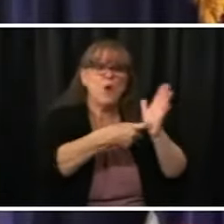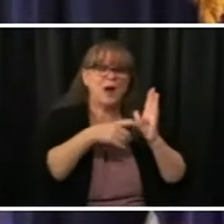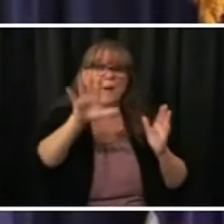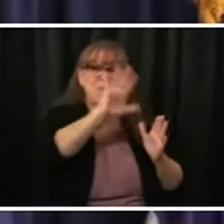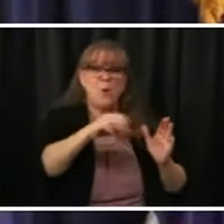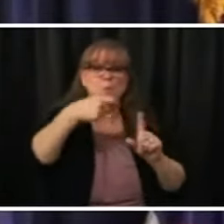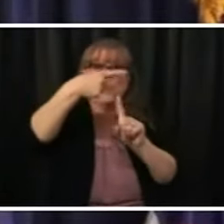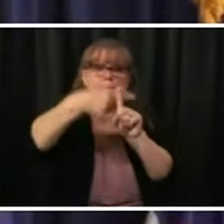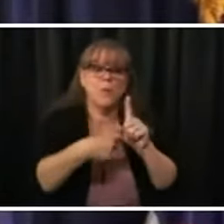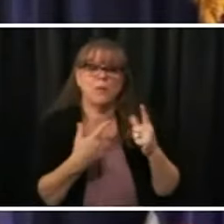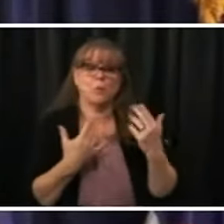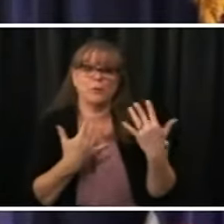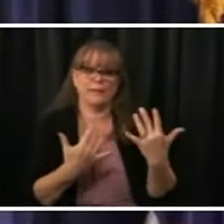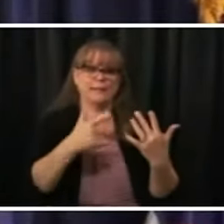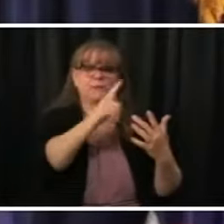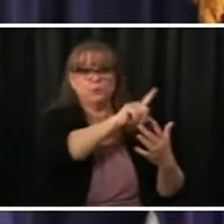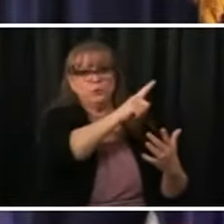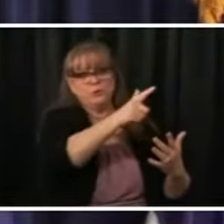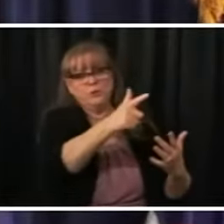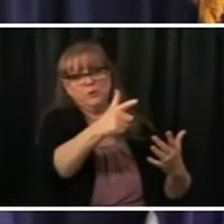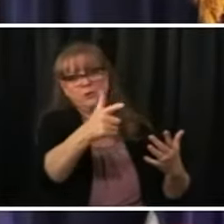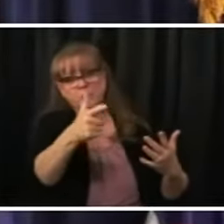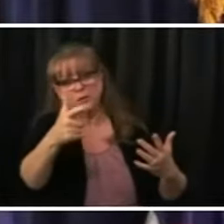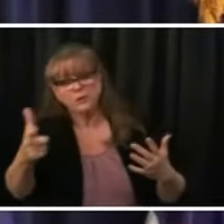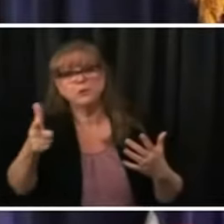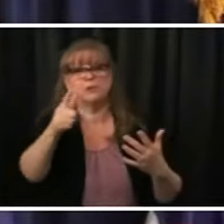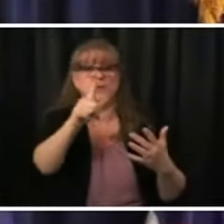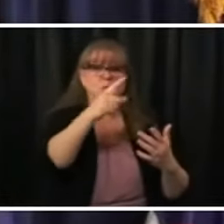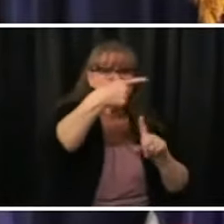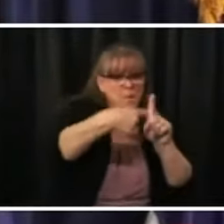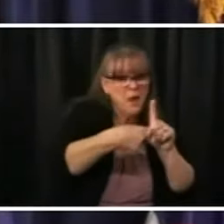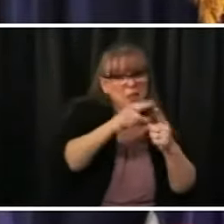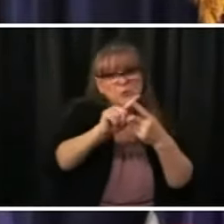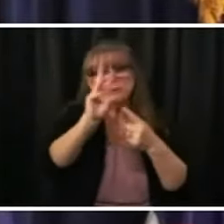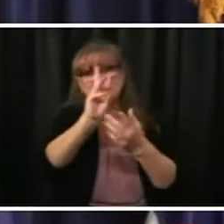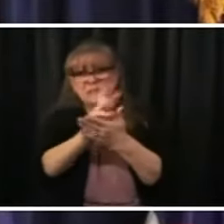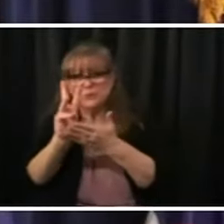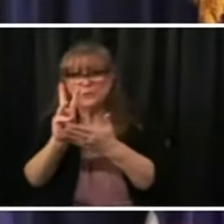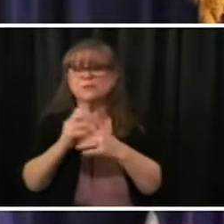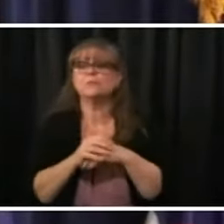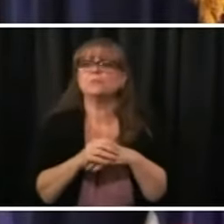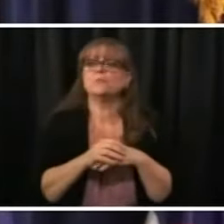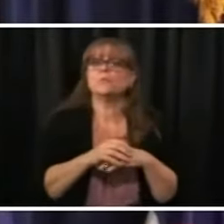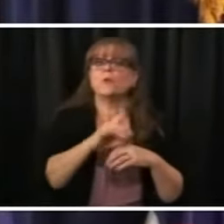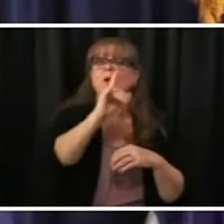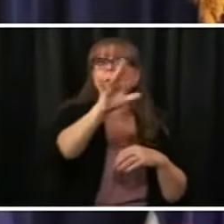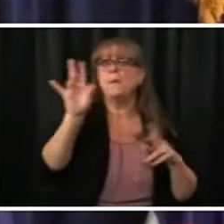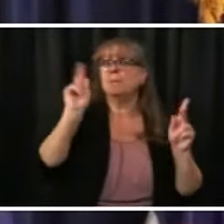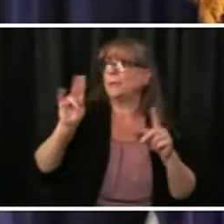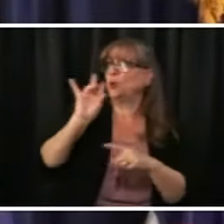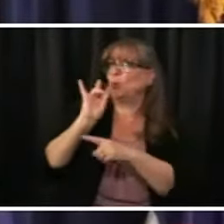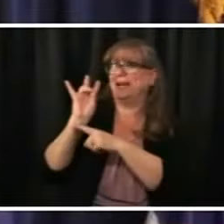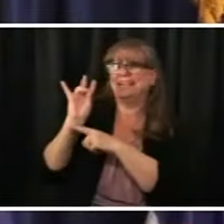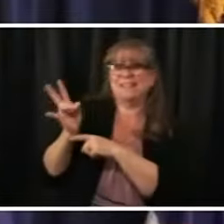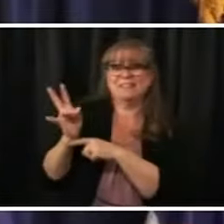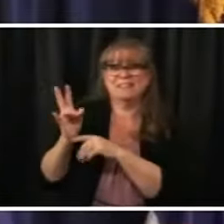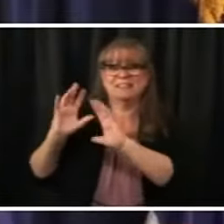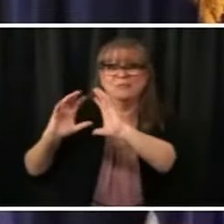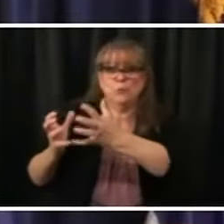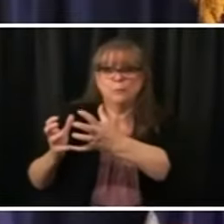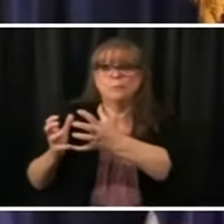after, but it'll likely take into the first week in March. If you are 70 and up, we expect that group, everybody who wants it, will be completed during